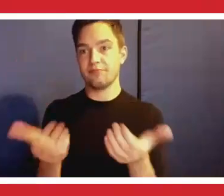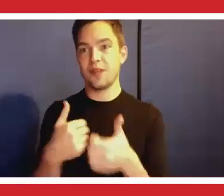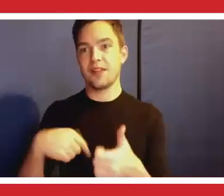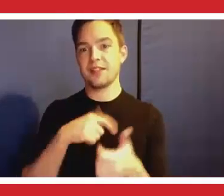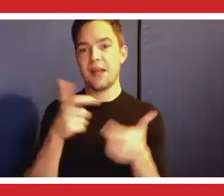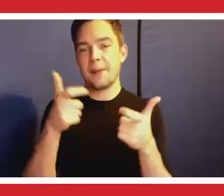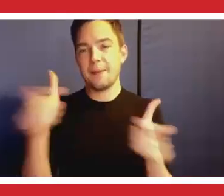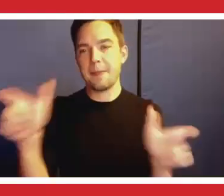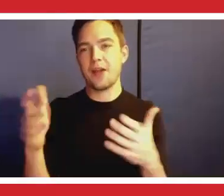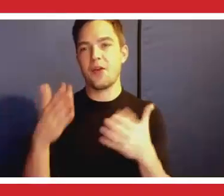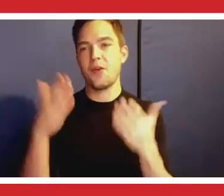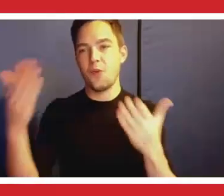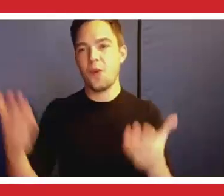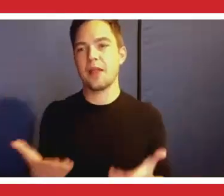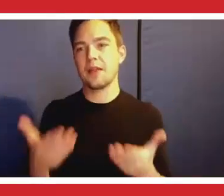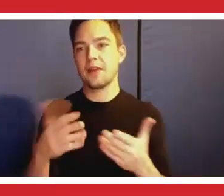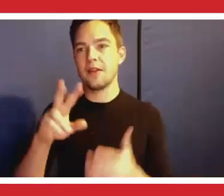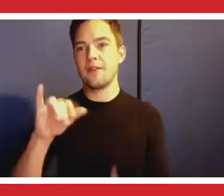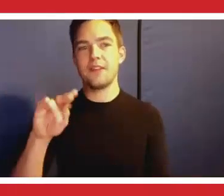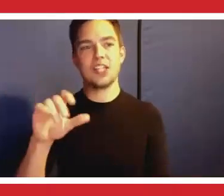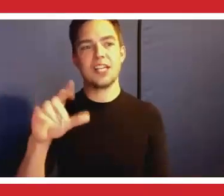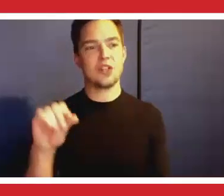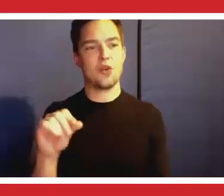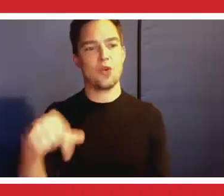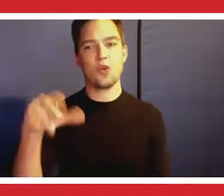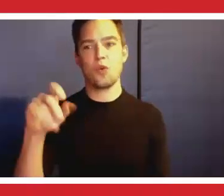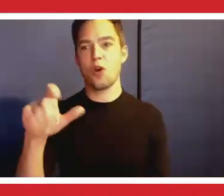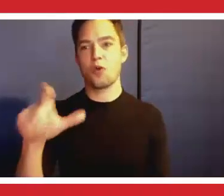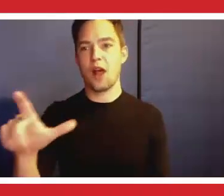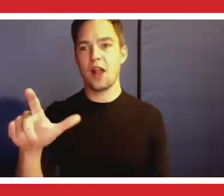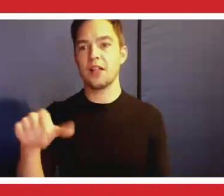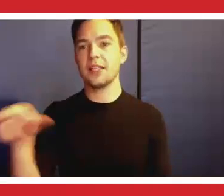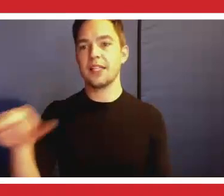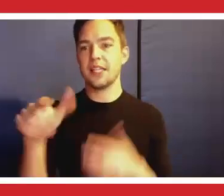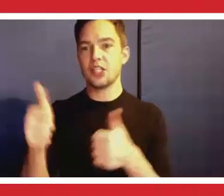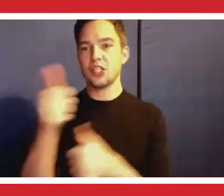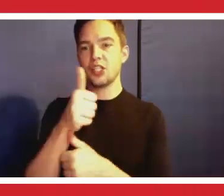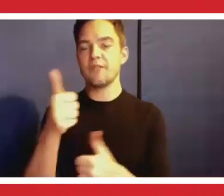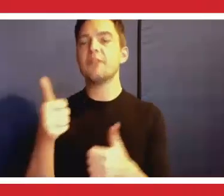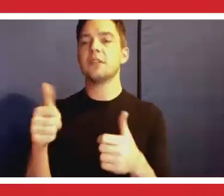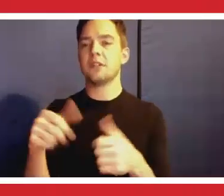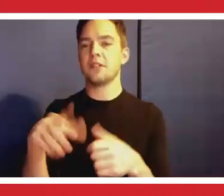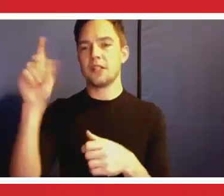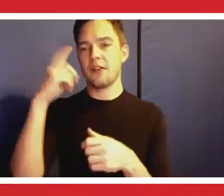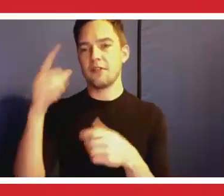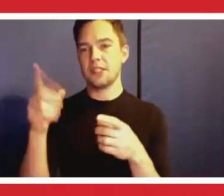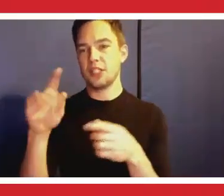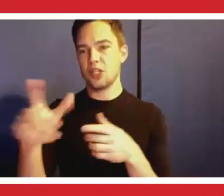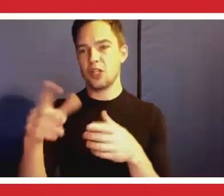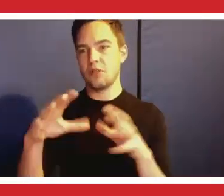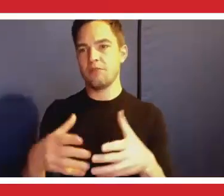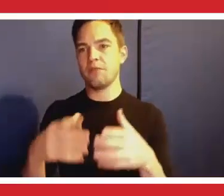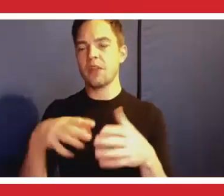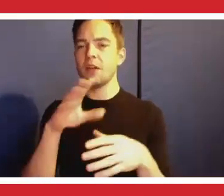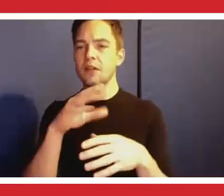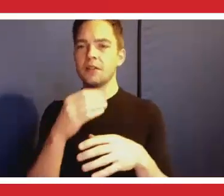welcome. We have Vincenzo Acquaro. Vincenzo is the Chief of the Digital Government Branch in the Division for Public Institutions